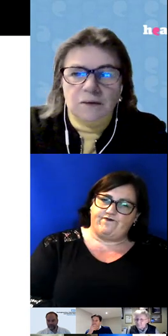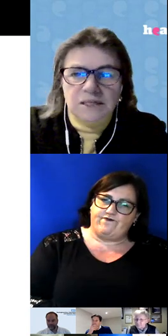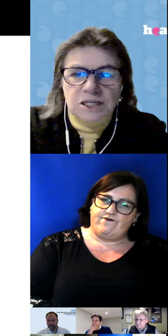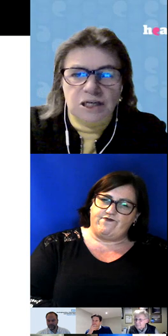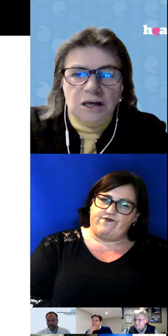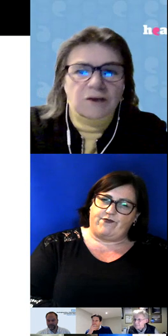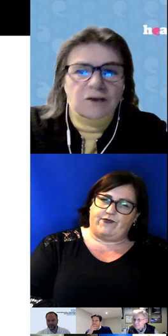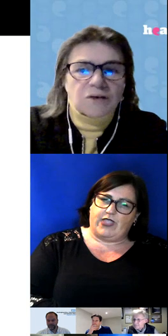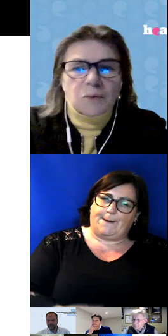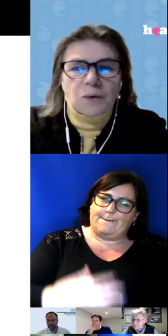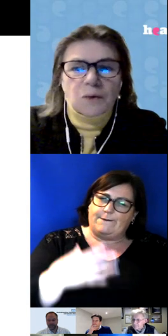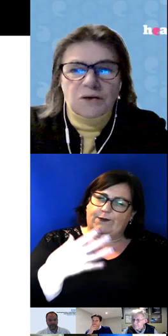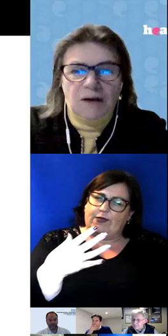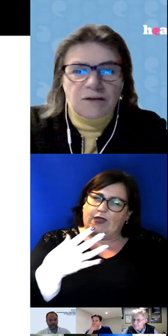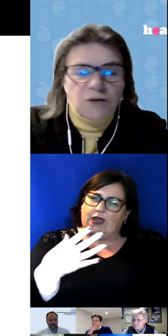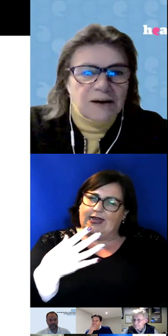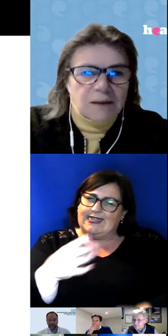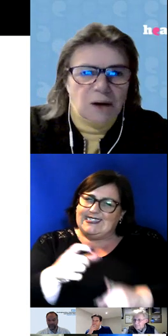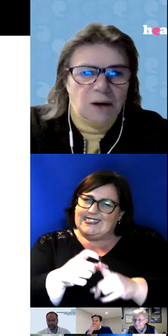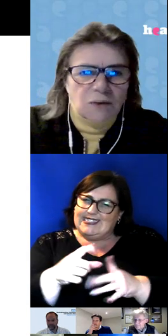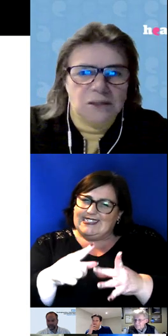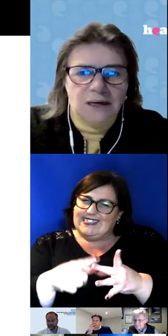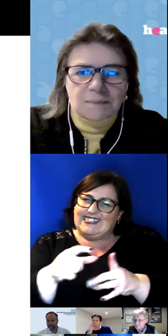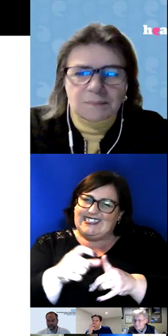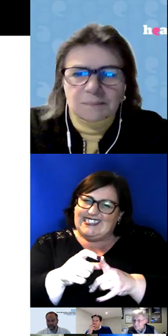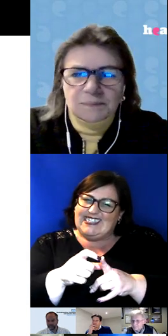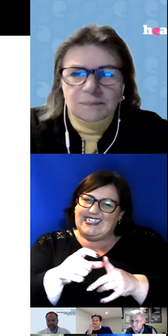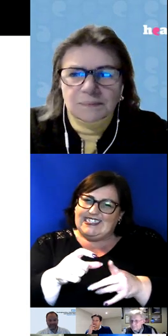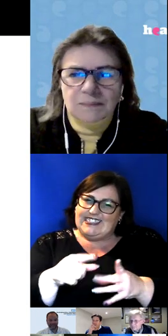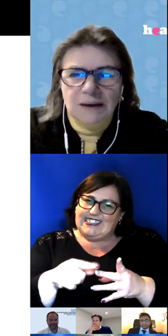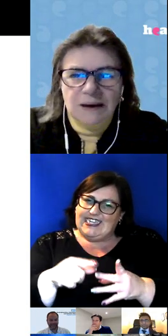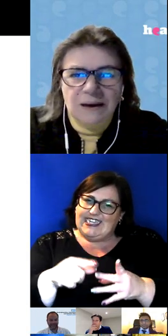the question, and then Chris Wardley, you've had your hand up a long time.